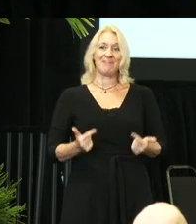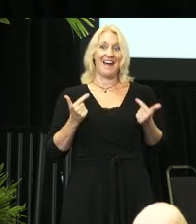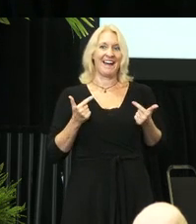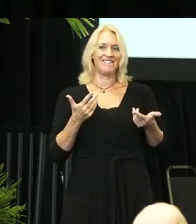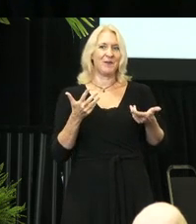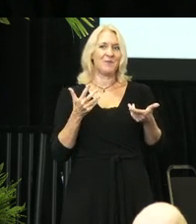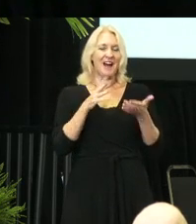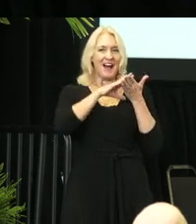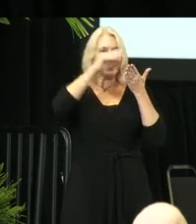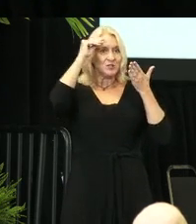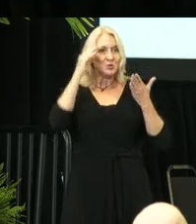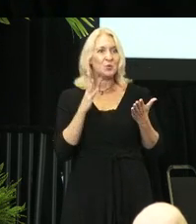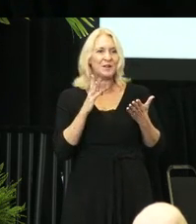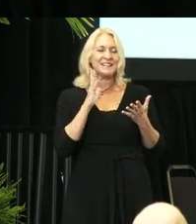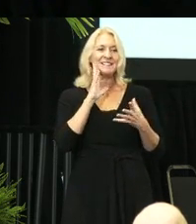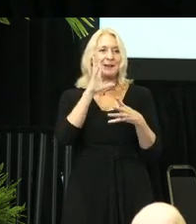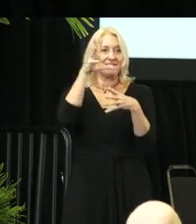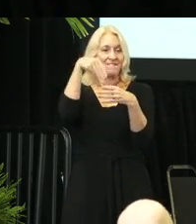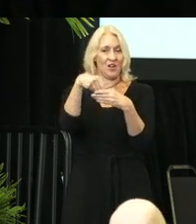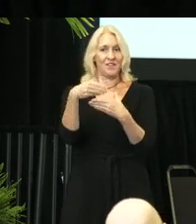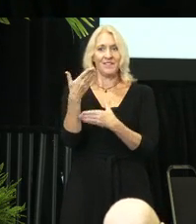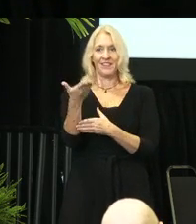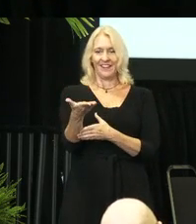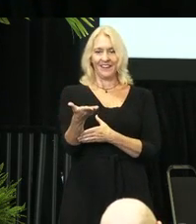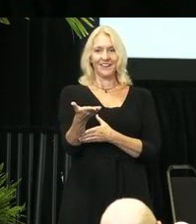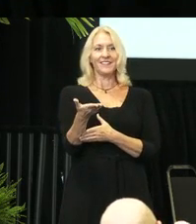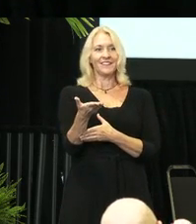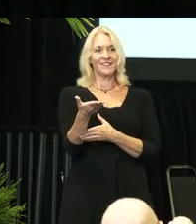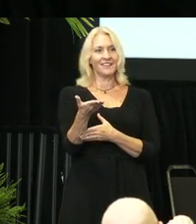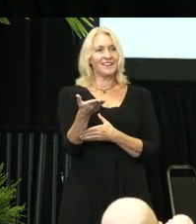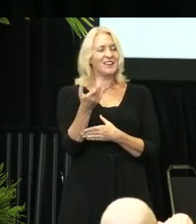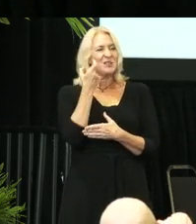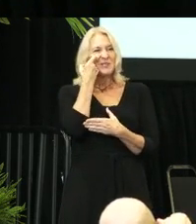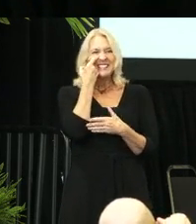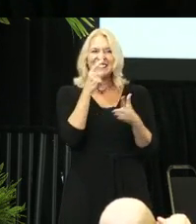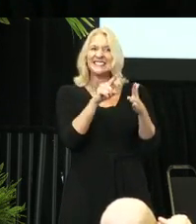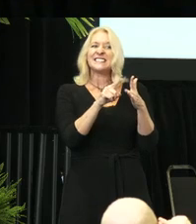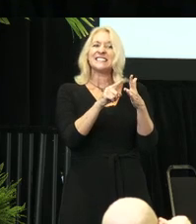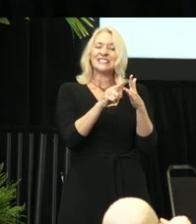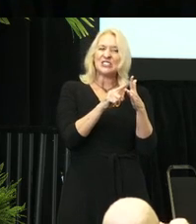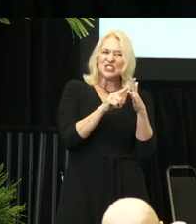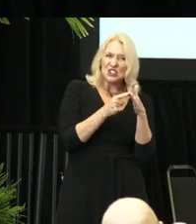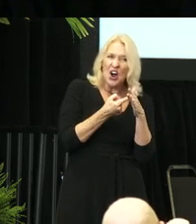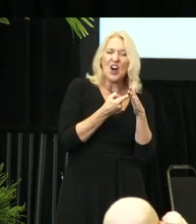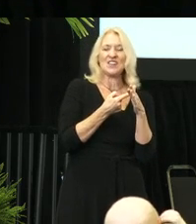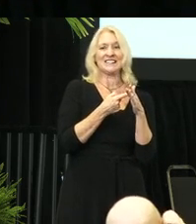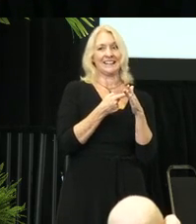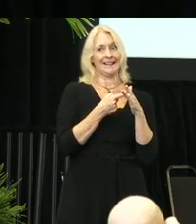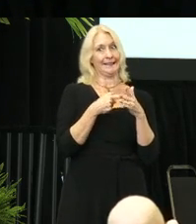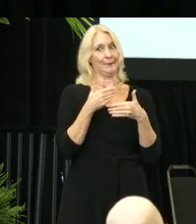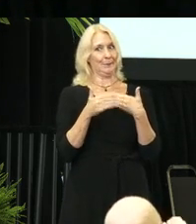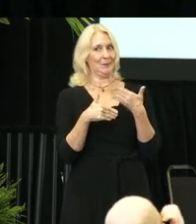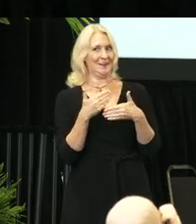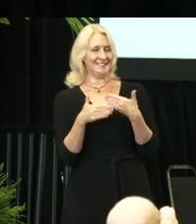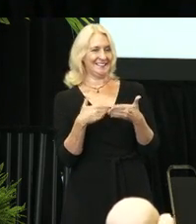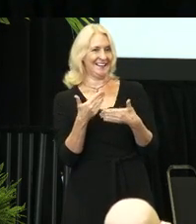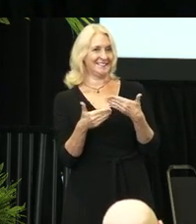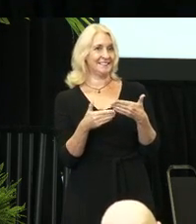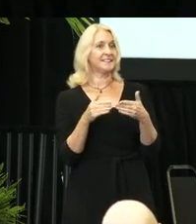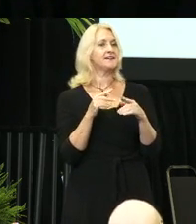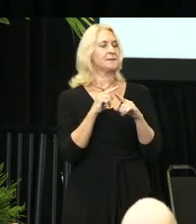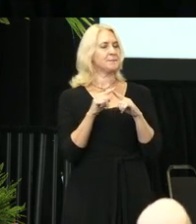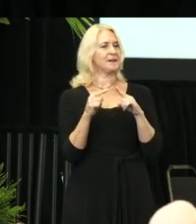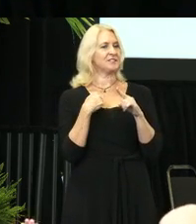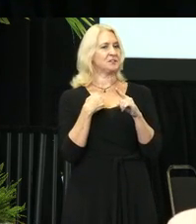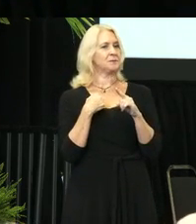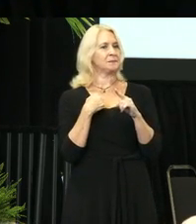students. Indeed, we are just at the beginning stages of those conversations, but this is something that you will be hearing about